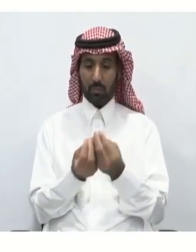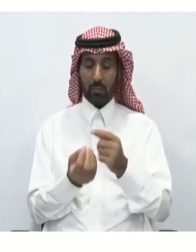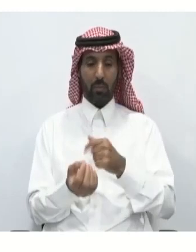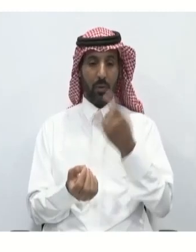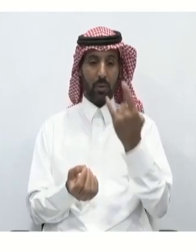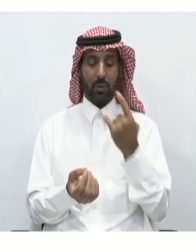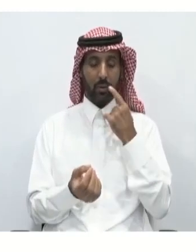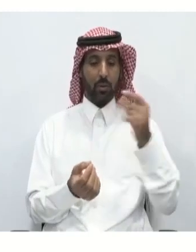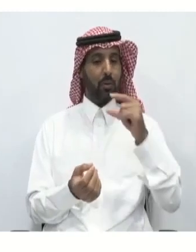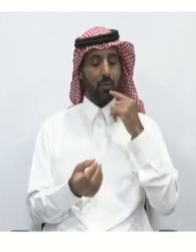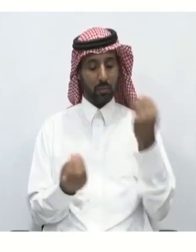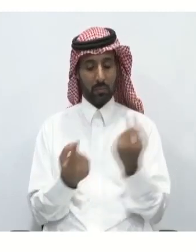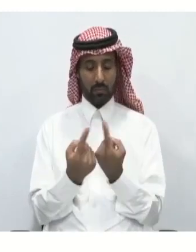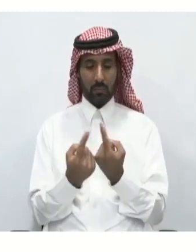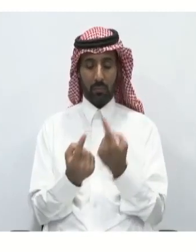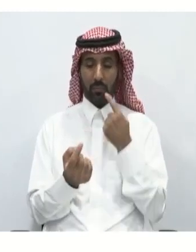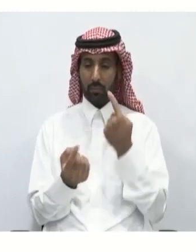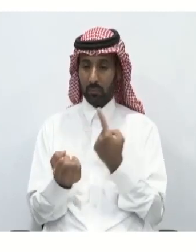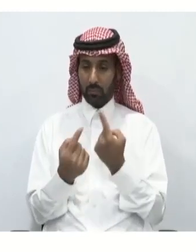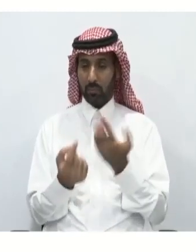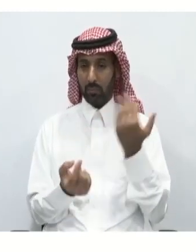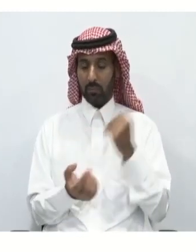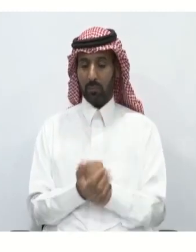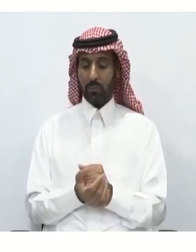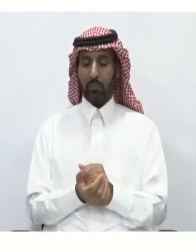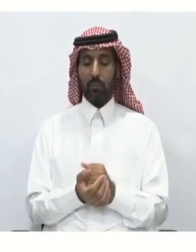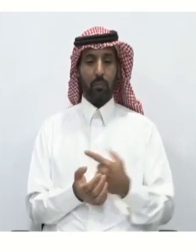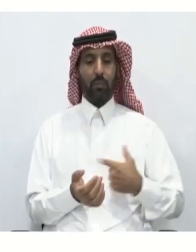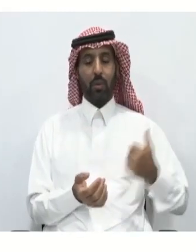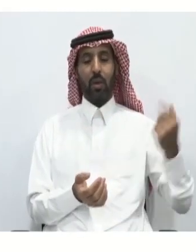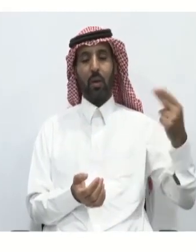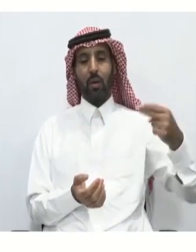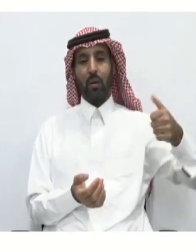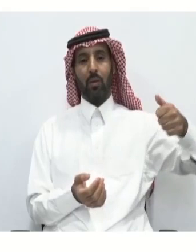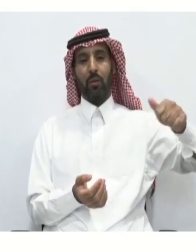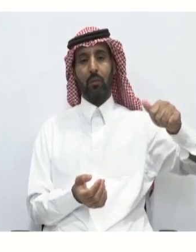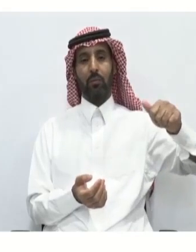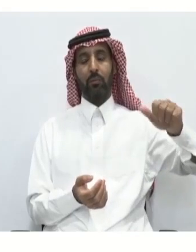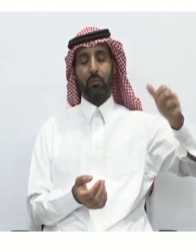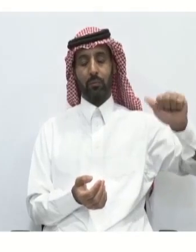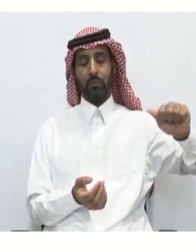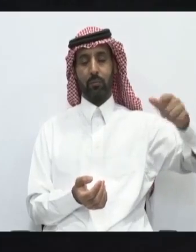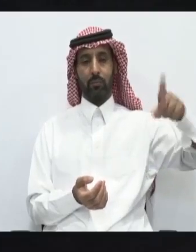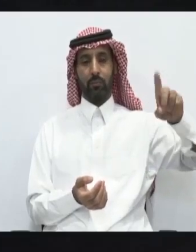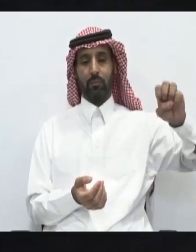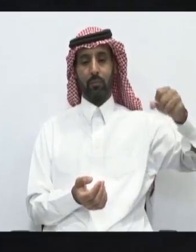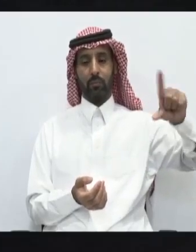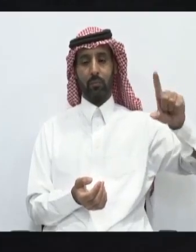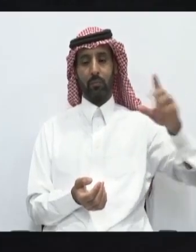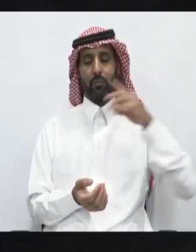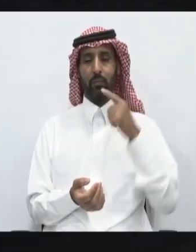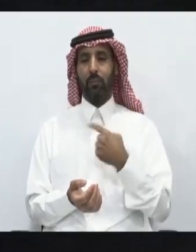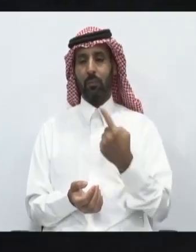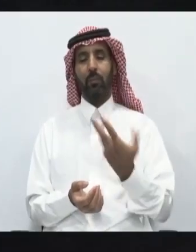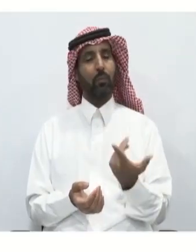10 minutes. Wish you were here. Talk to you later, Adil. So, what do you think Adil is talking